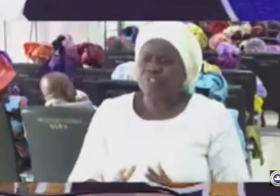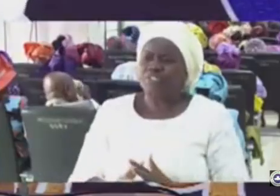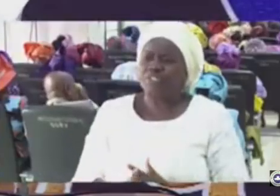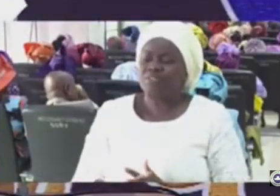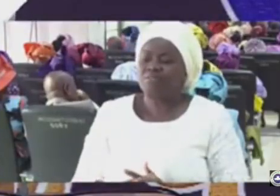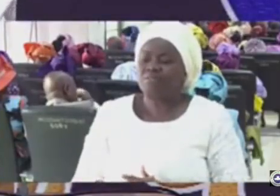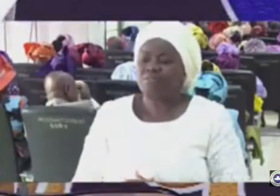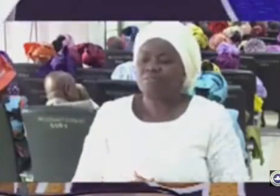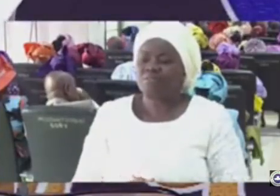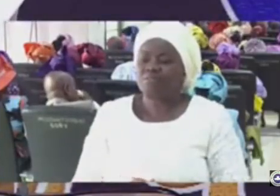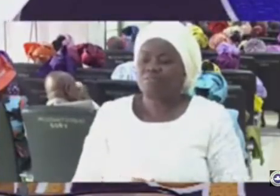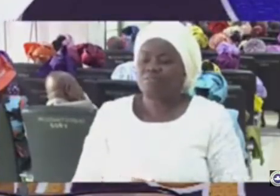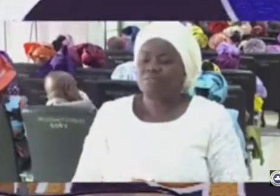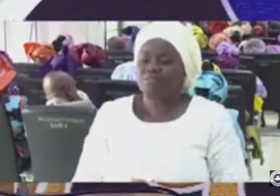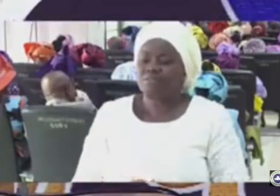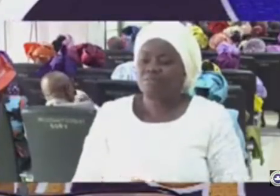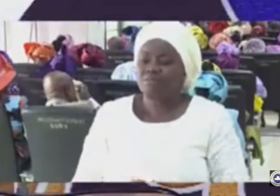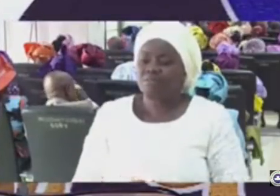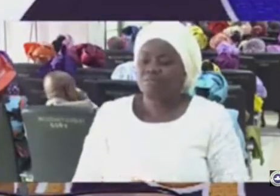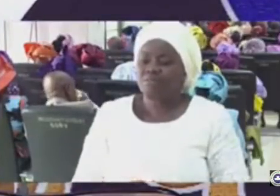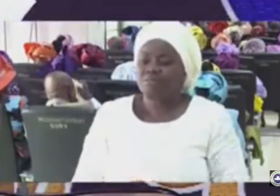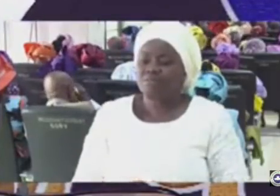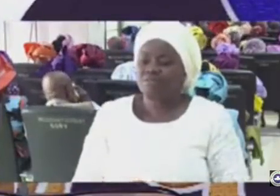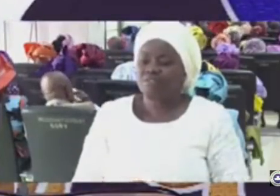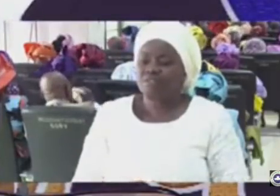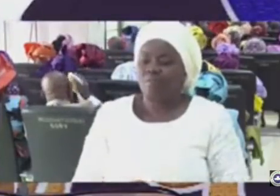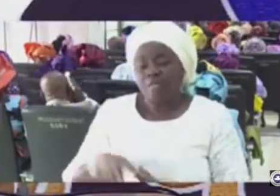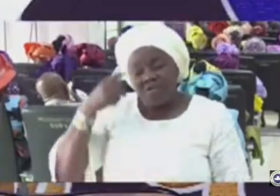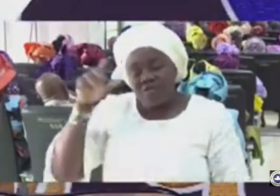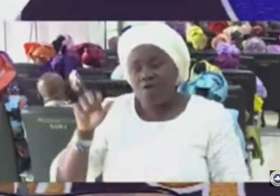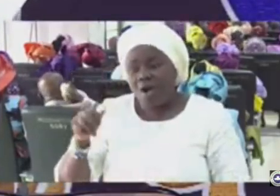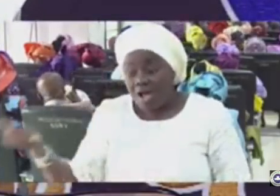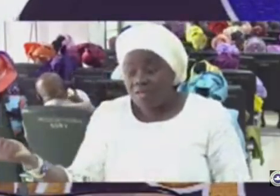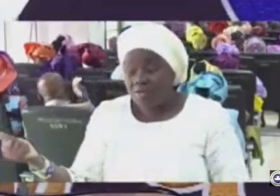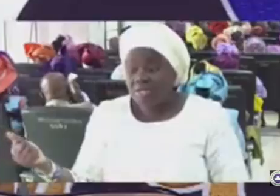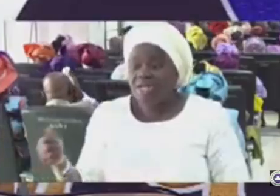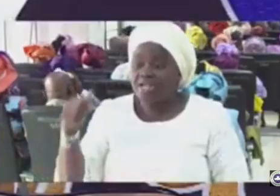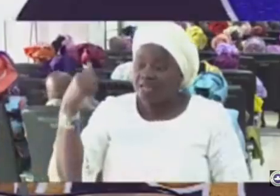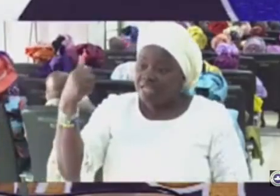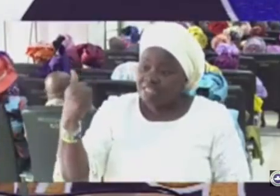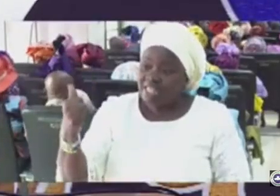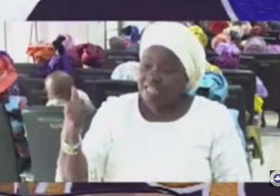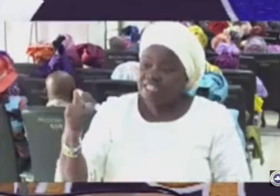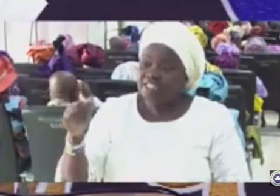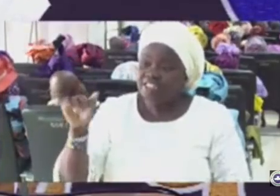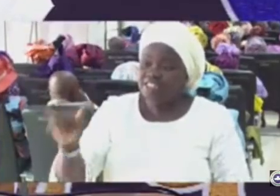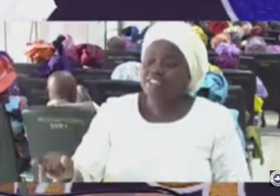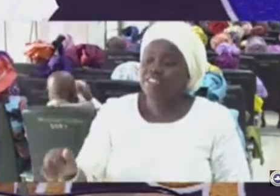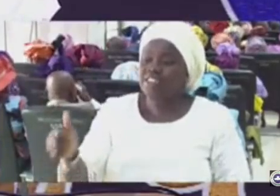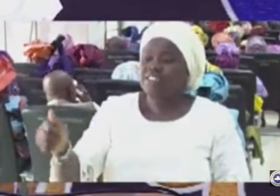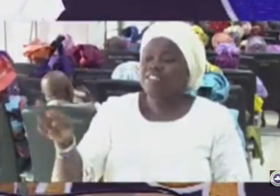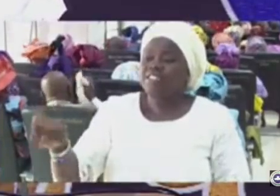And then just about another 10 yards to the finishing line, she fell.